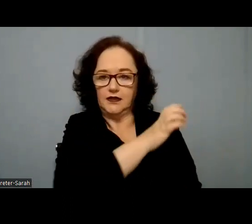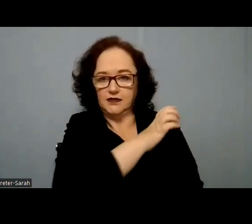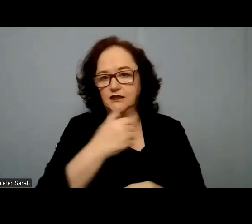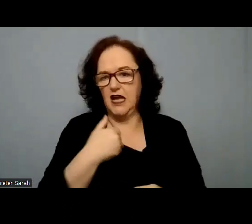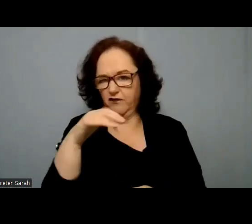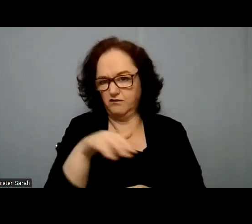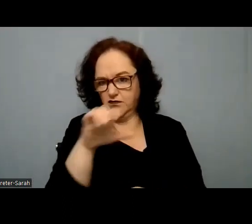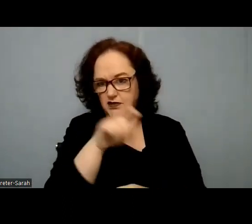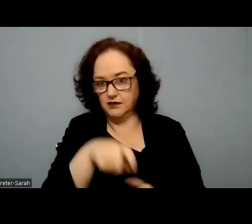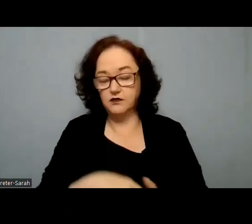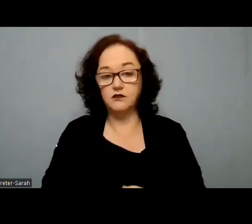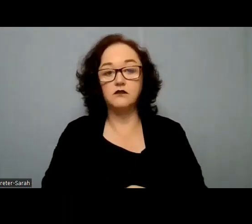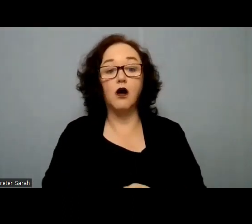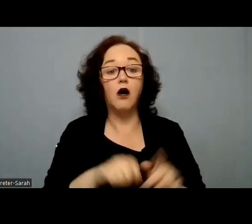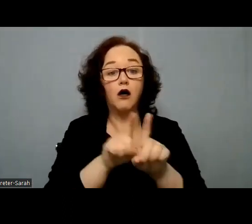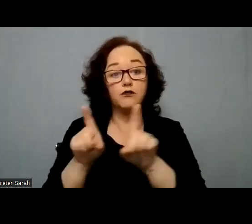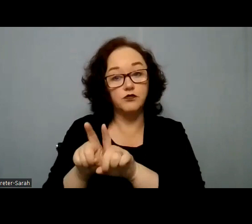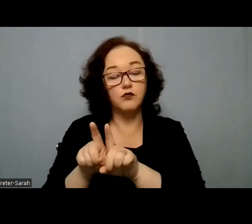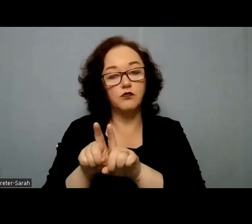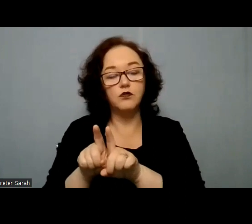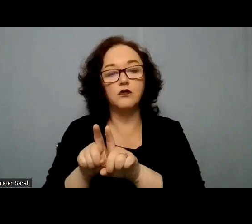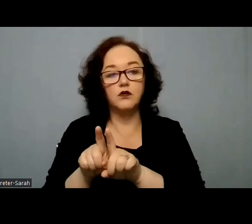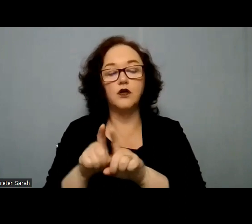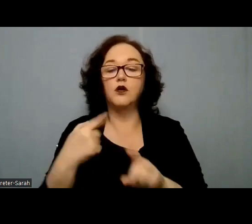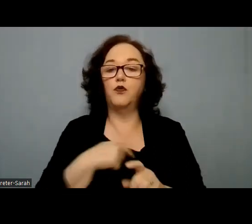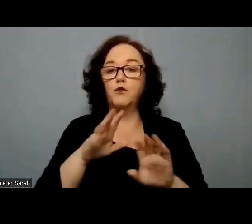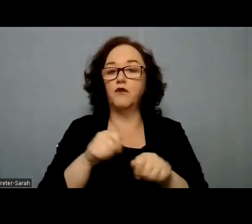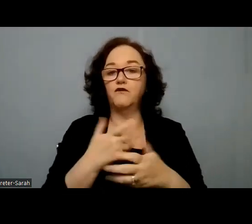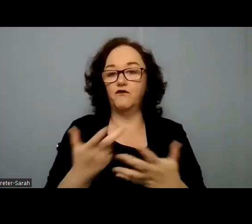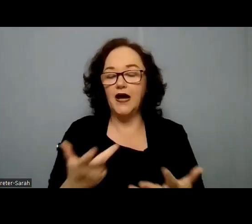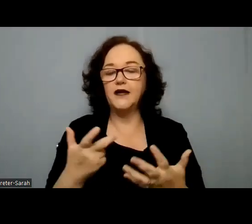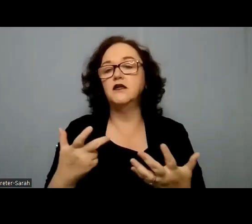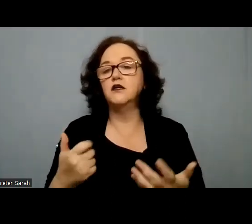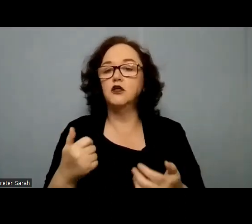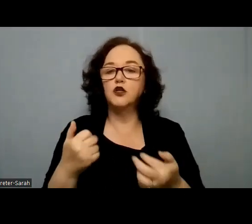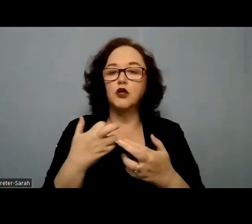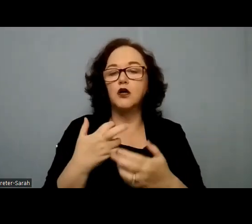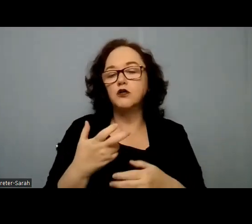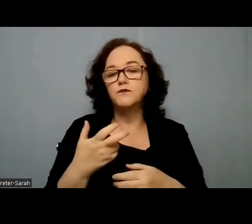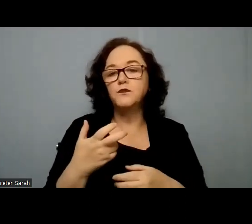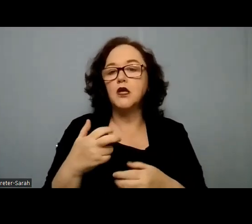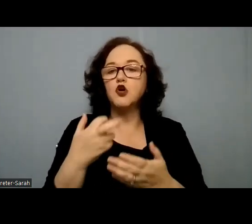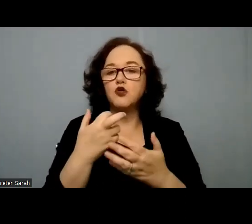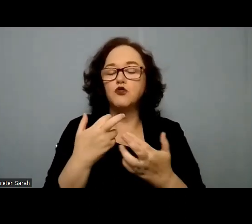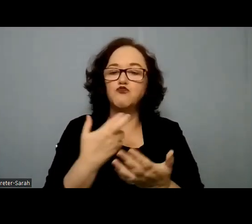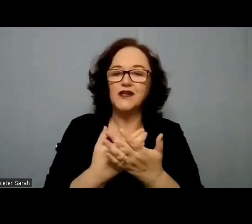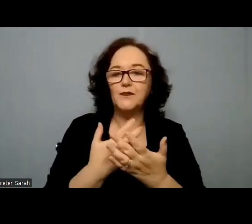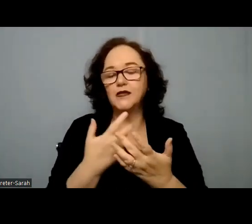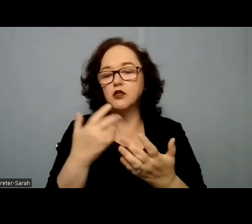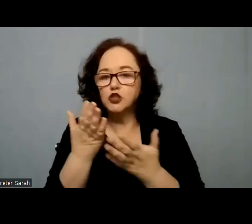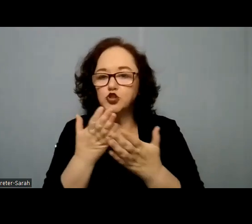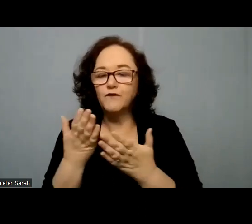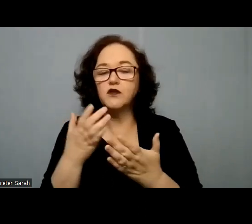we also at Bluebonnet Trails provide crisis respite services for adults. For the persons over